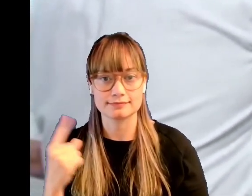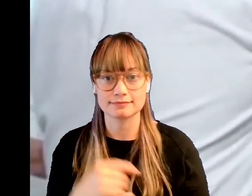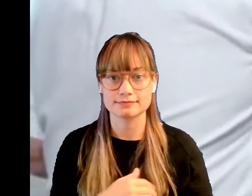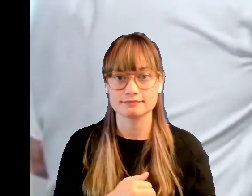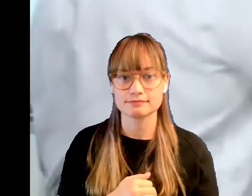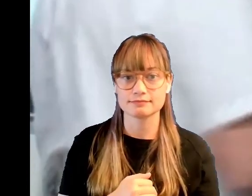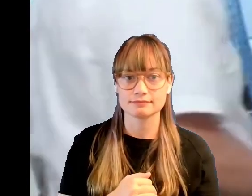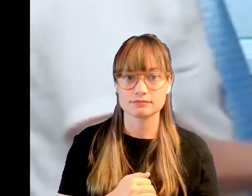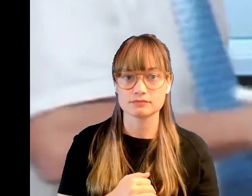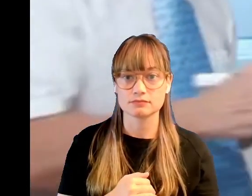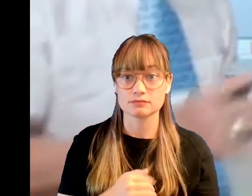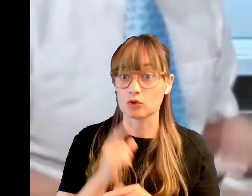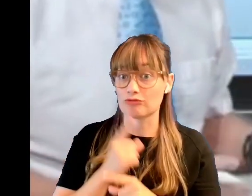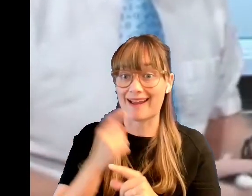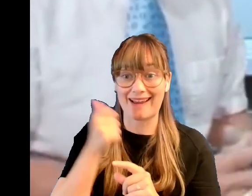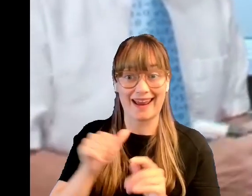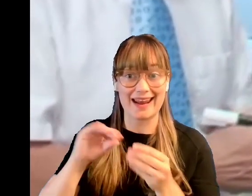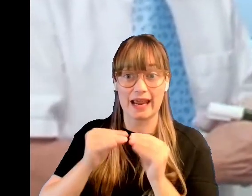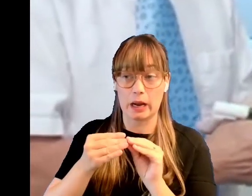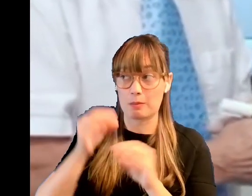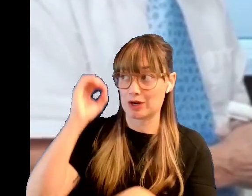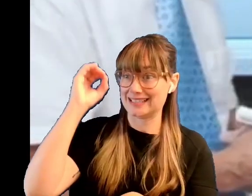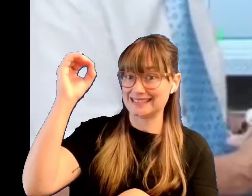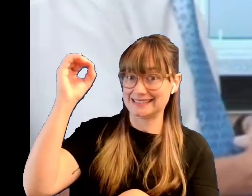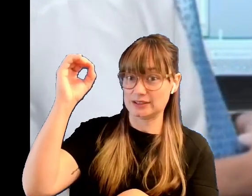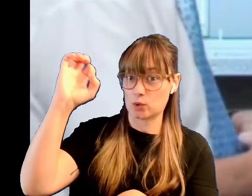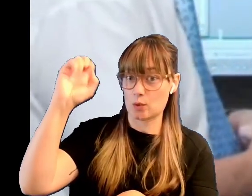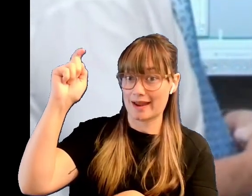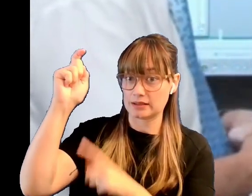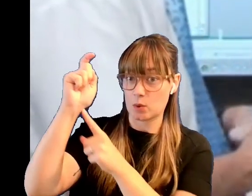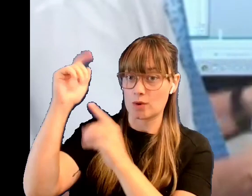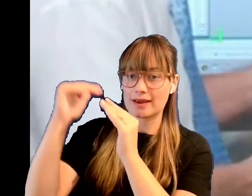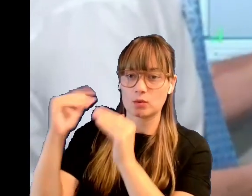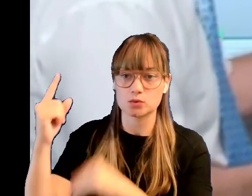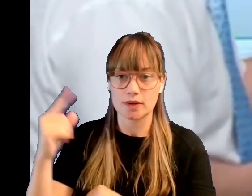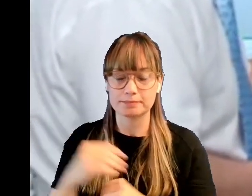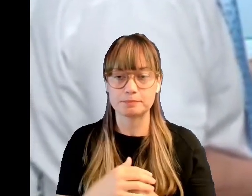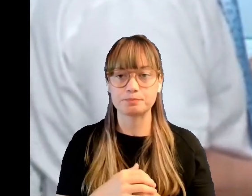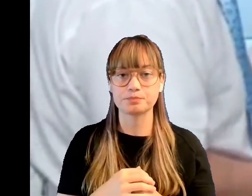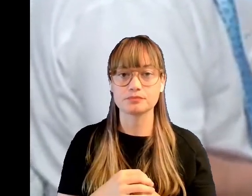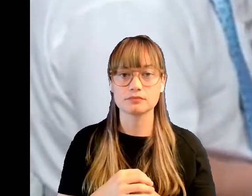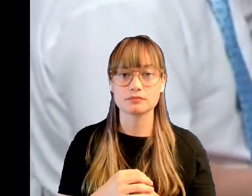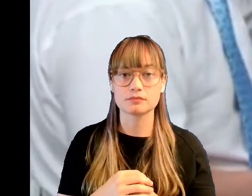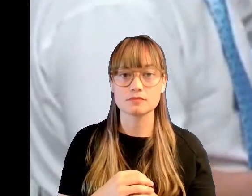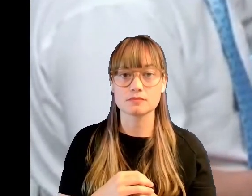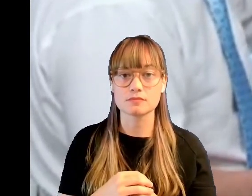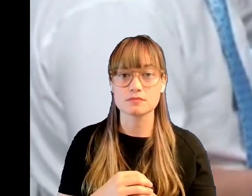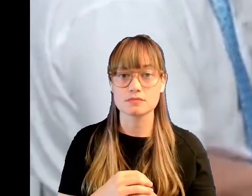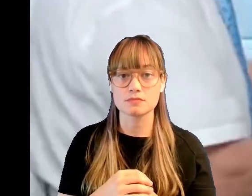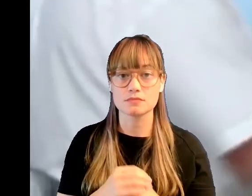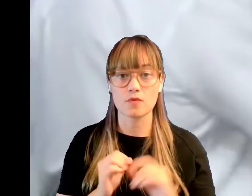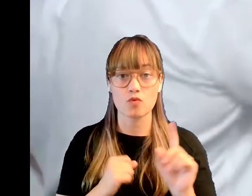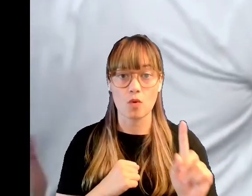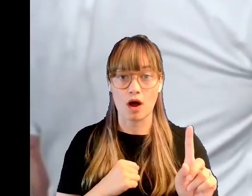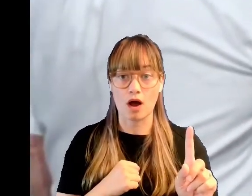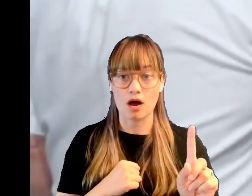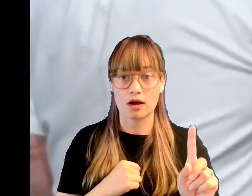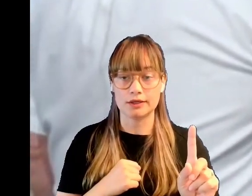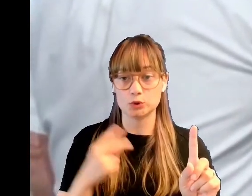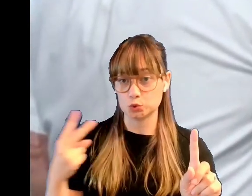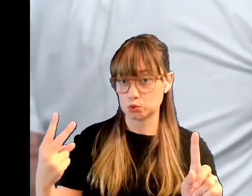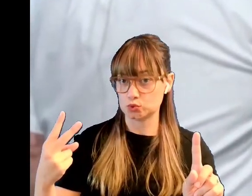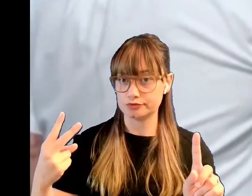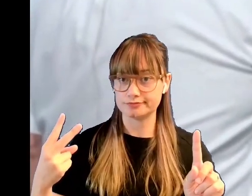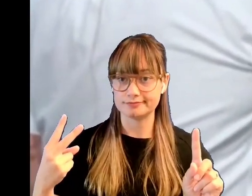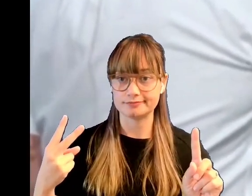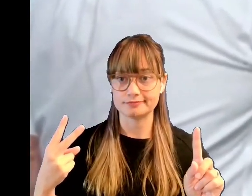right. No matter what you have, anything to the 0 power is 1. Becca, if you put 1 in there for x, you got 2 to the 1.